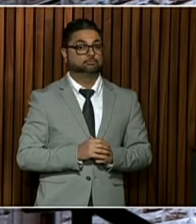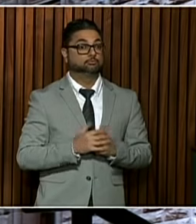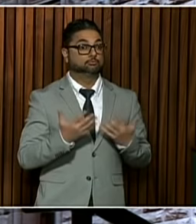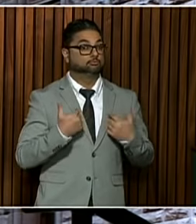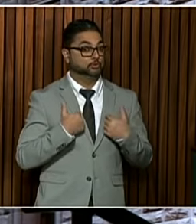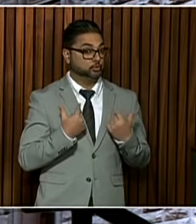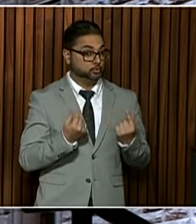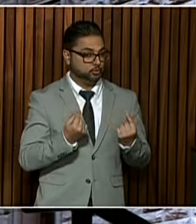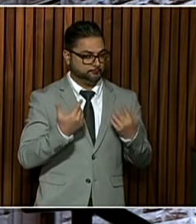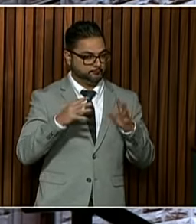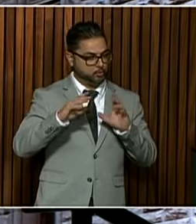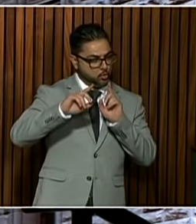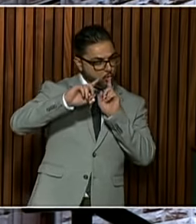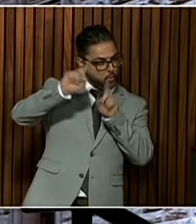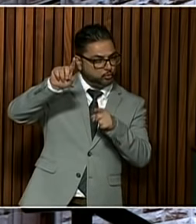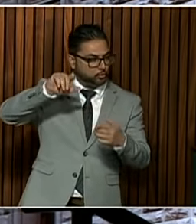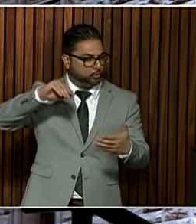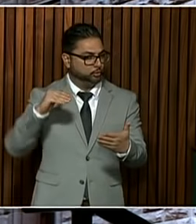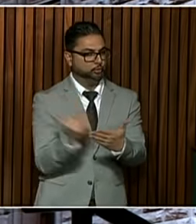And we've been encouraged with the various